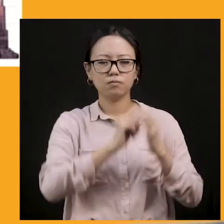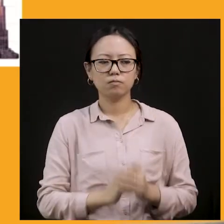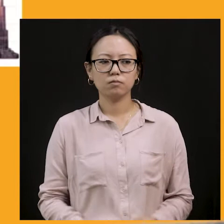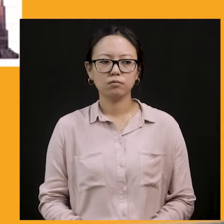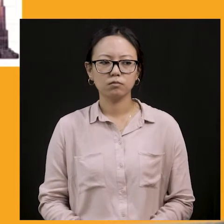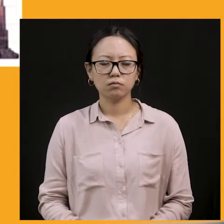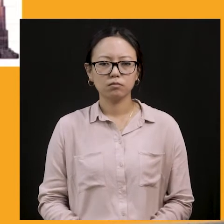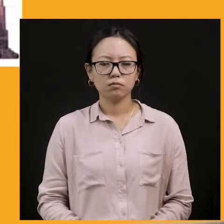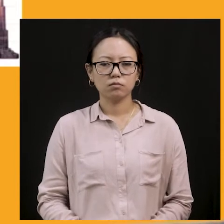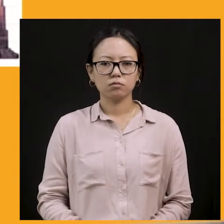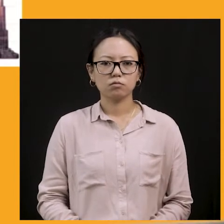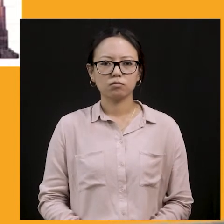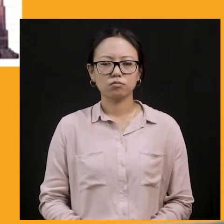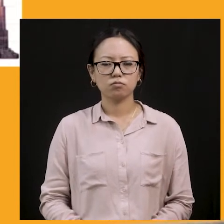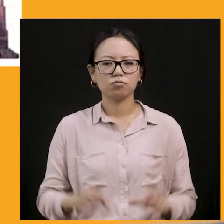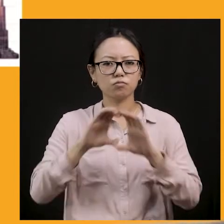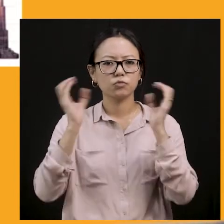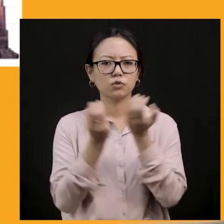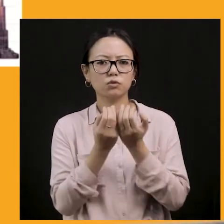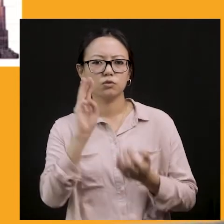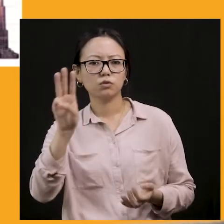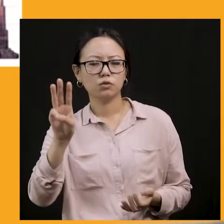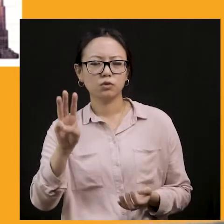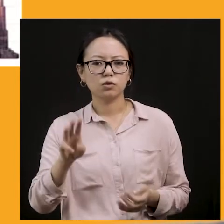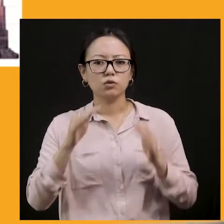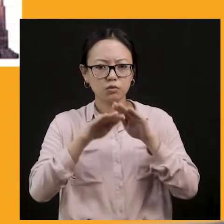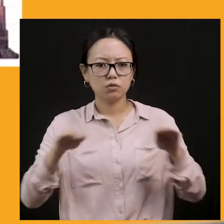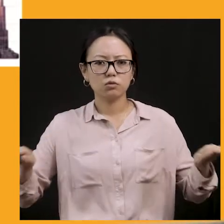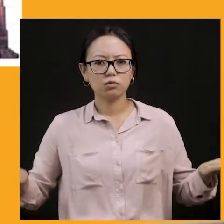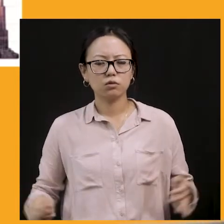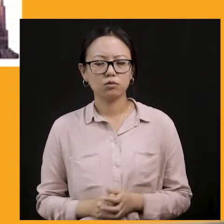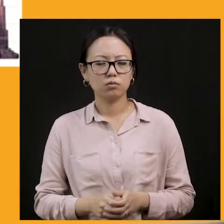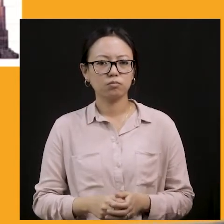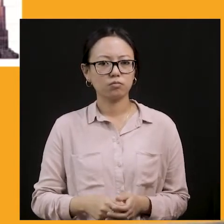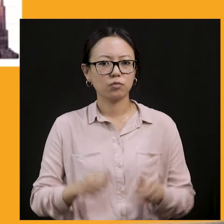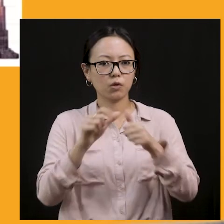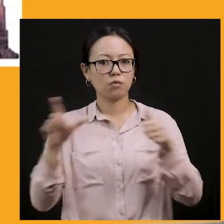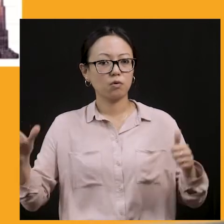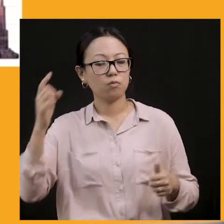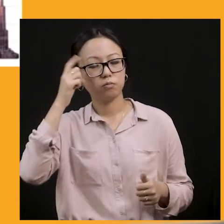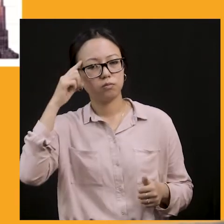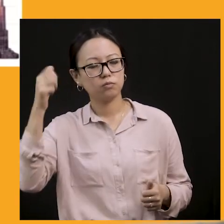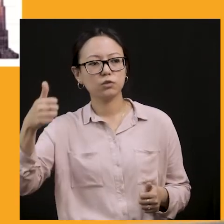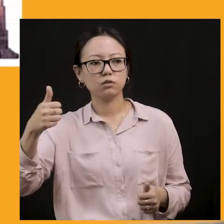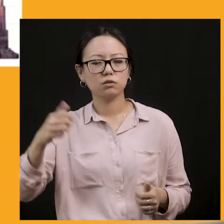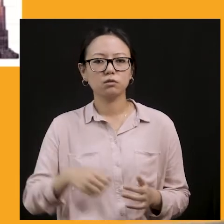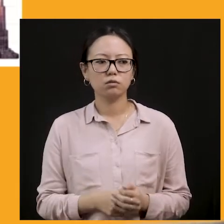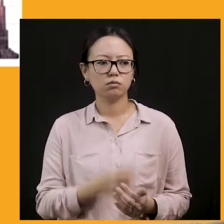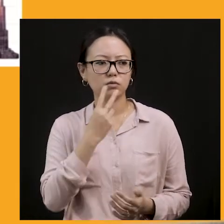the class 3 students, you are smart to find out which is the tallest one, right? So this is the tallest